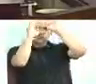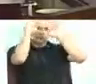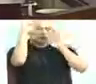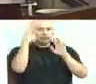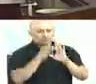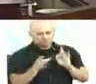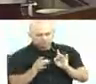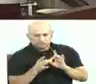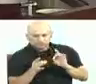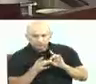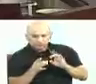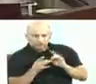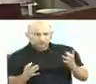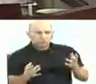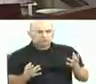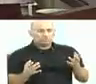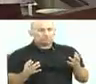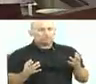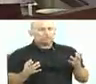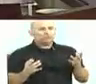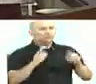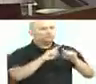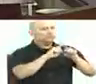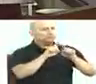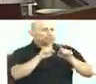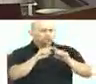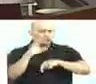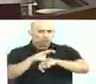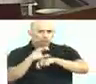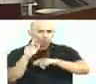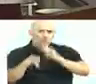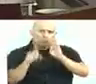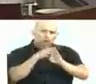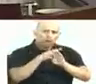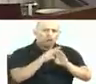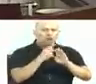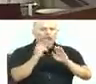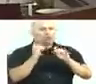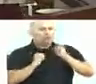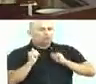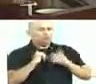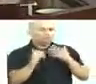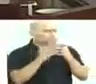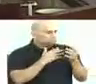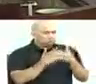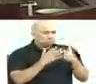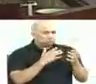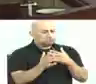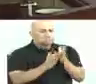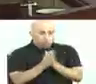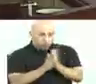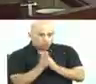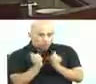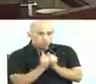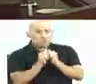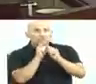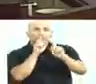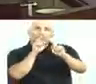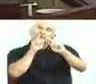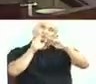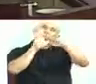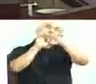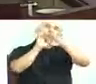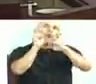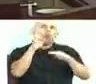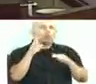liturgies, numerous church programs. Whether we are motivated by devotion or